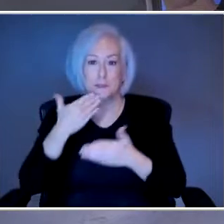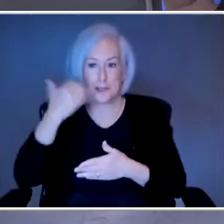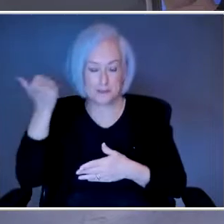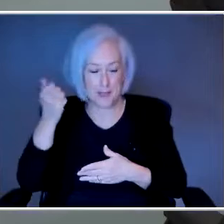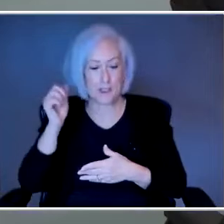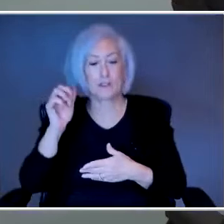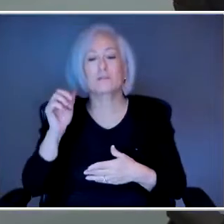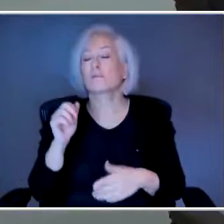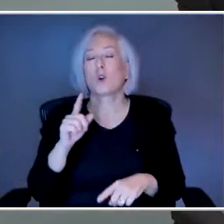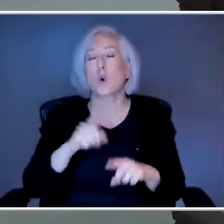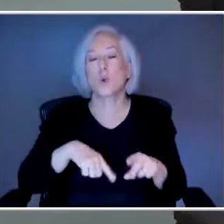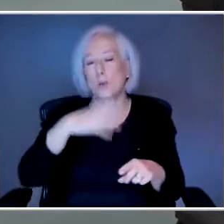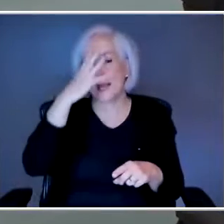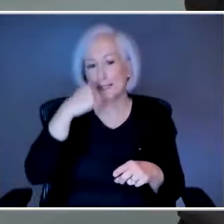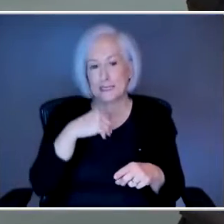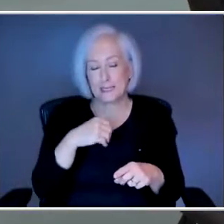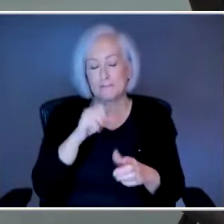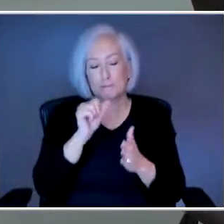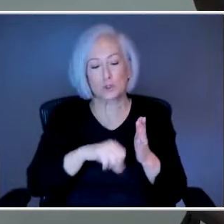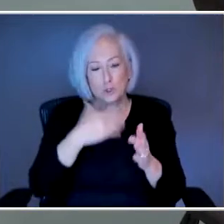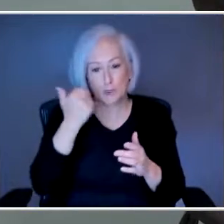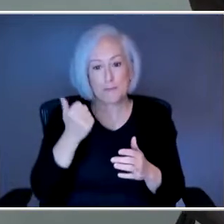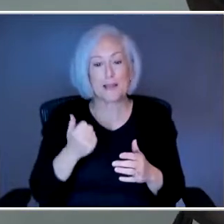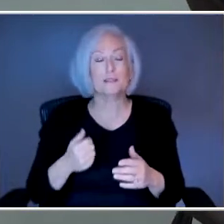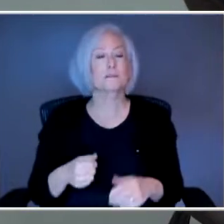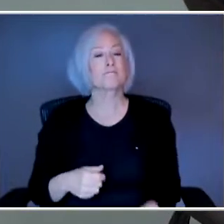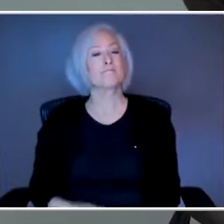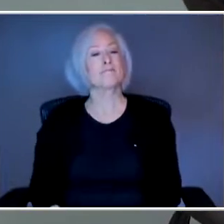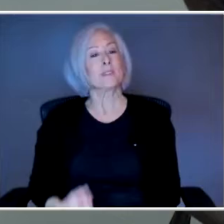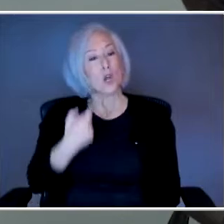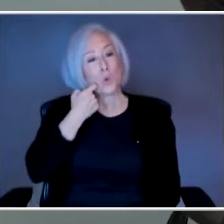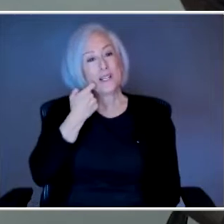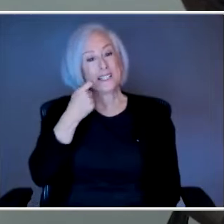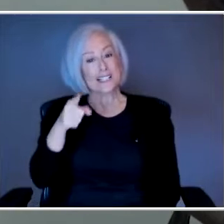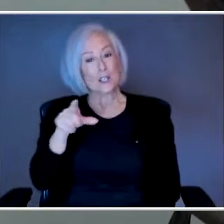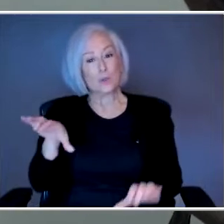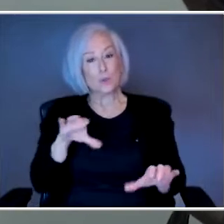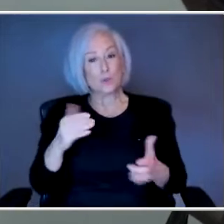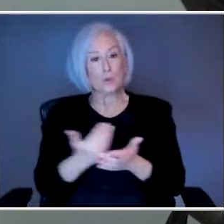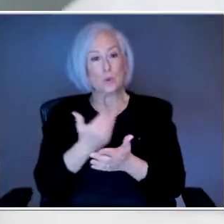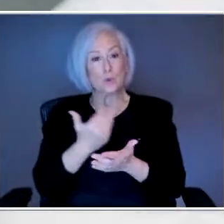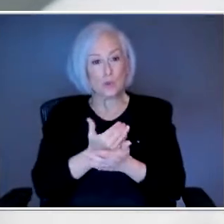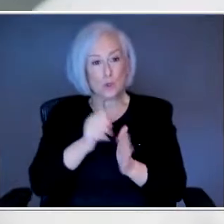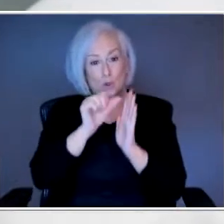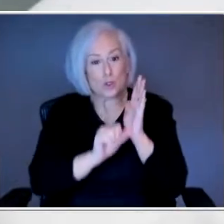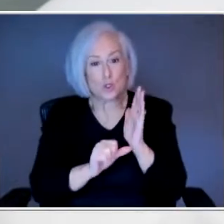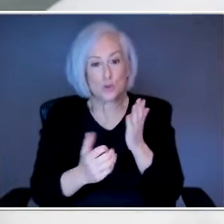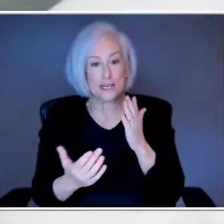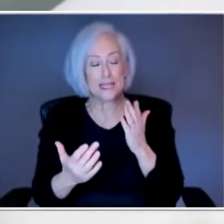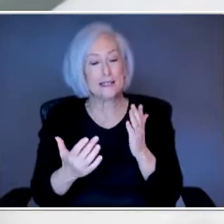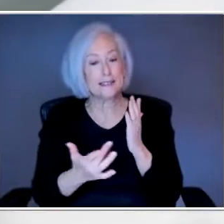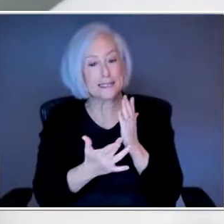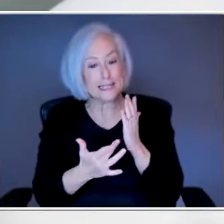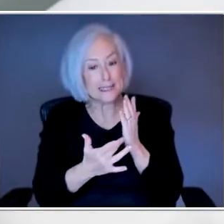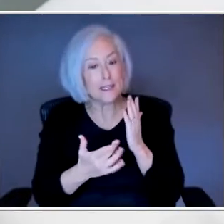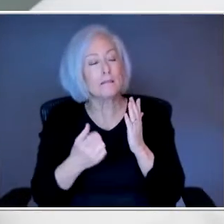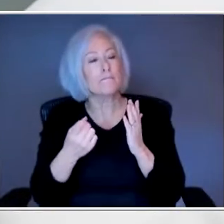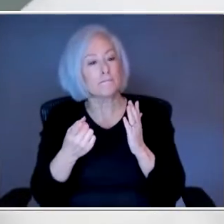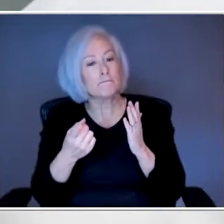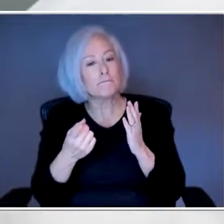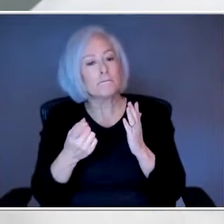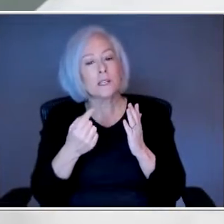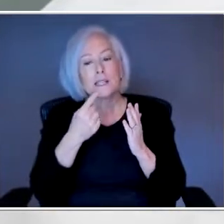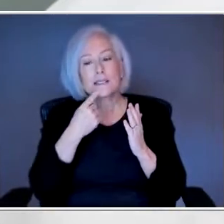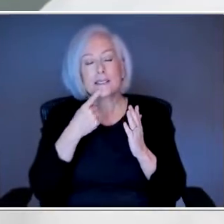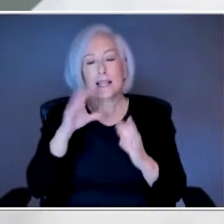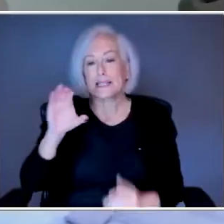we watched you do it on another patient. Jamie Schertz says that her carpal tunnel pain got so bad that she couldn't